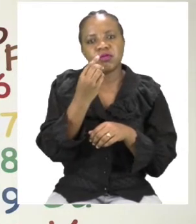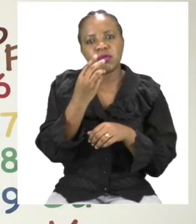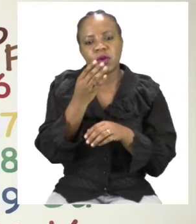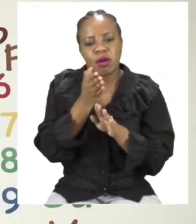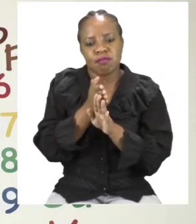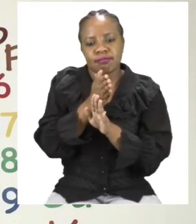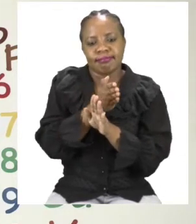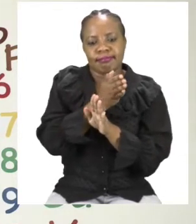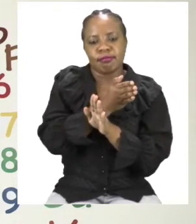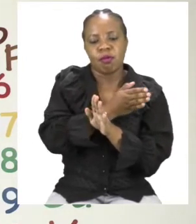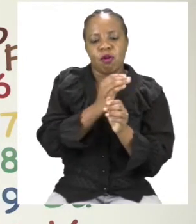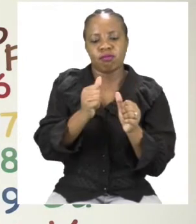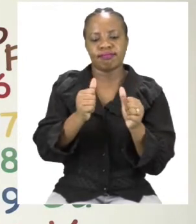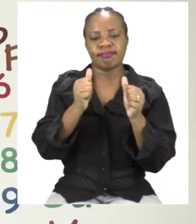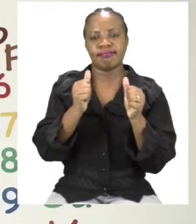have our